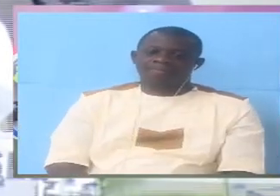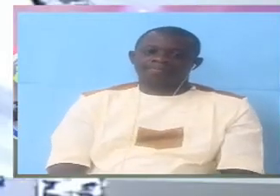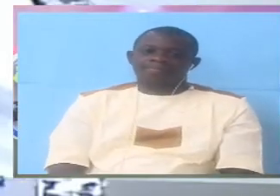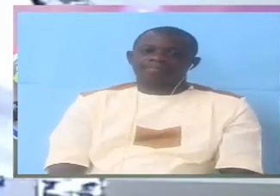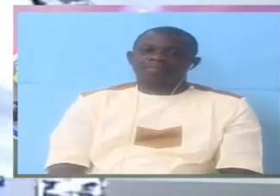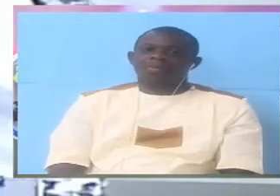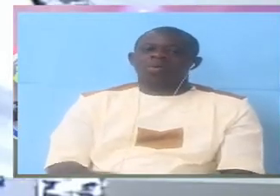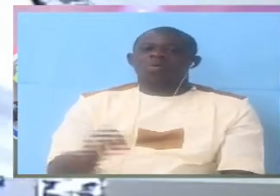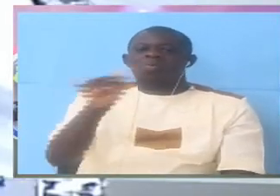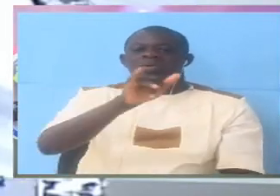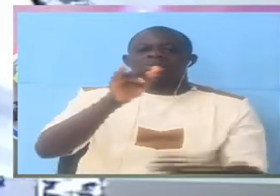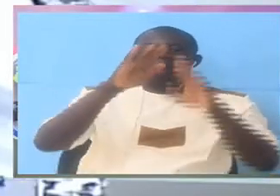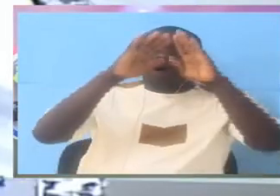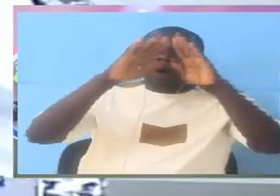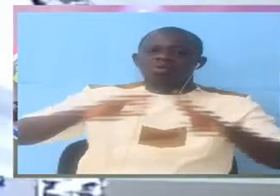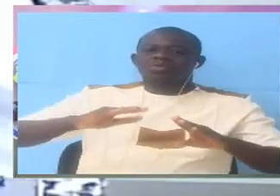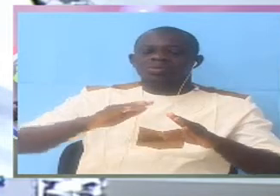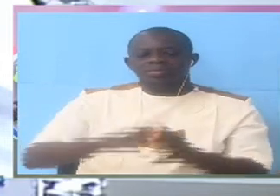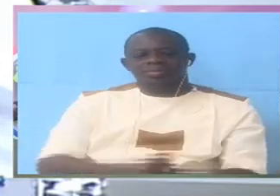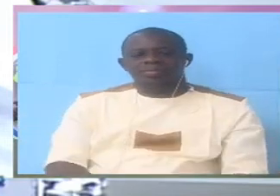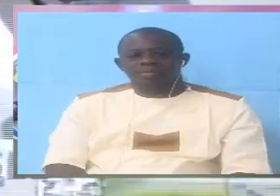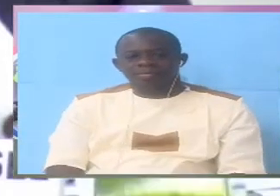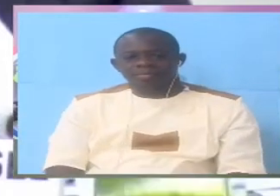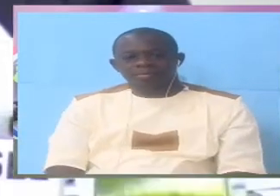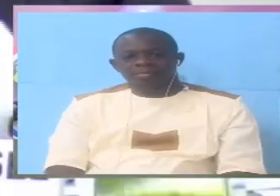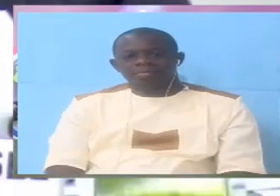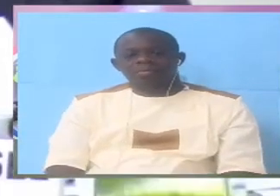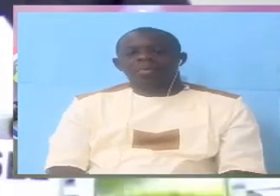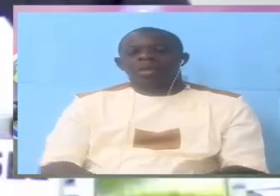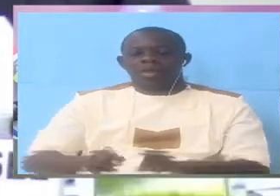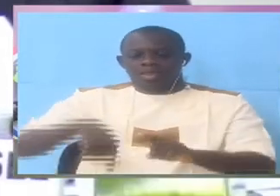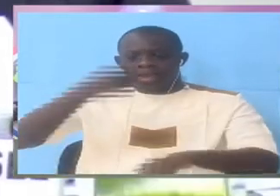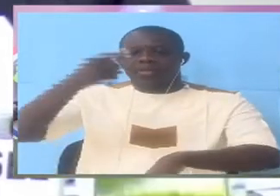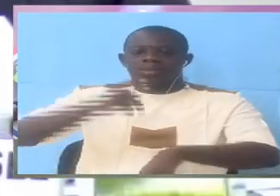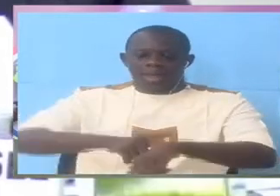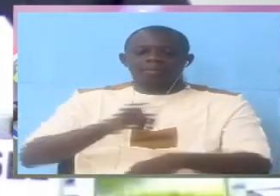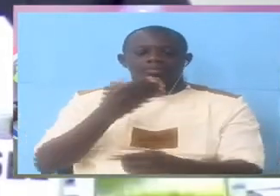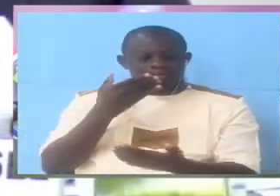Big room, sir. Okay. Next time, listen.